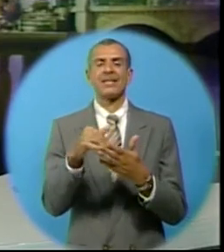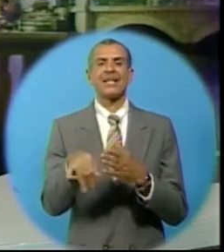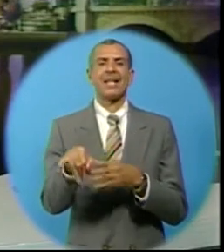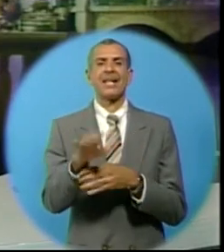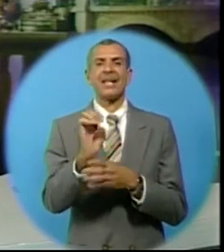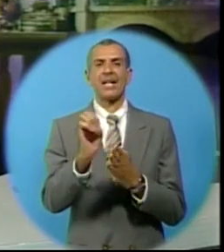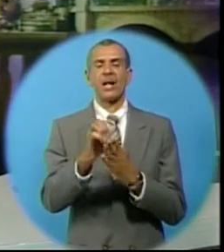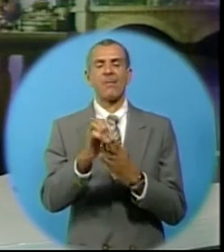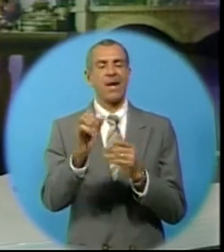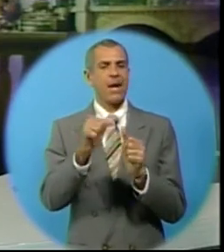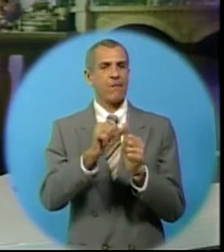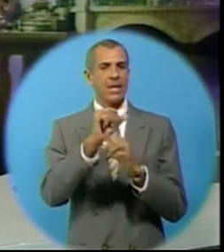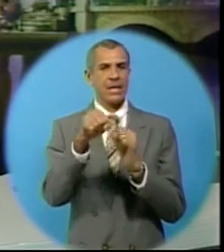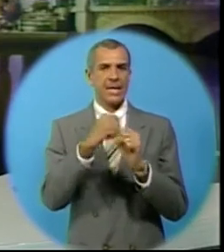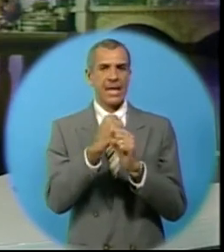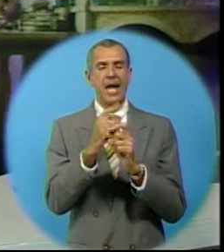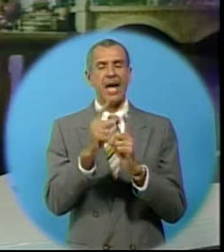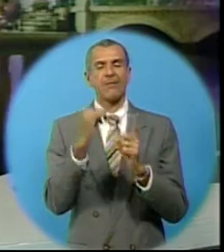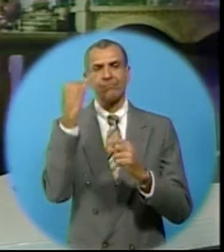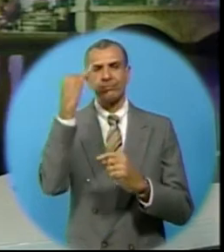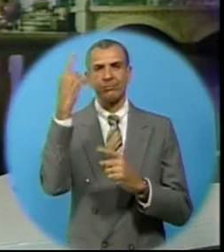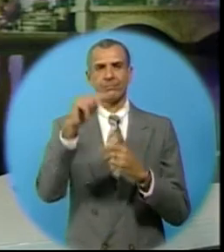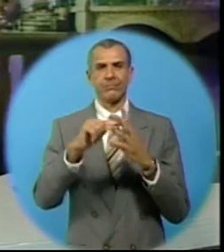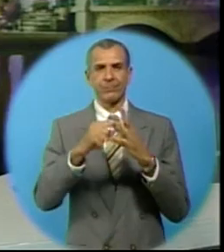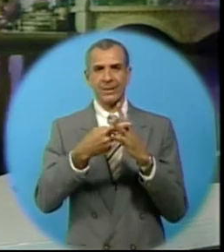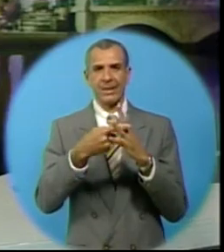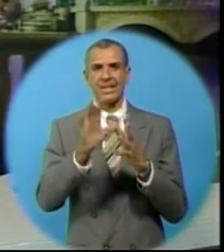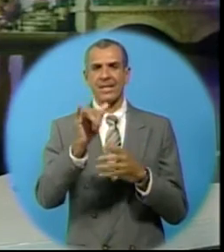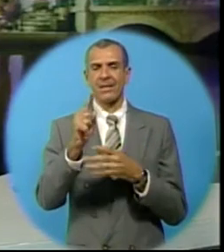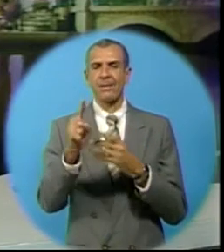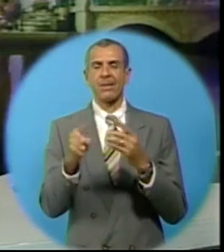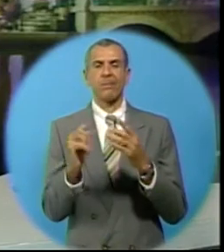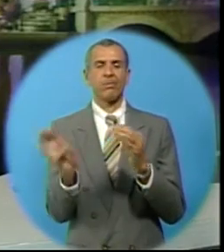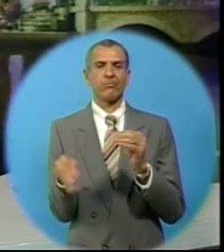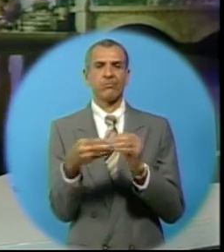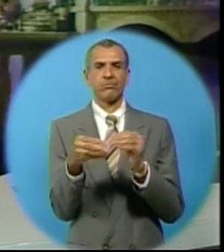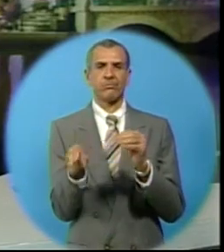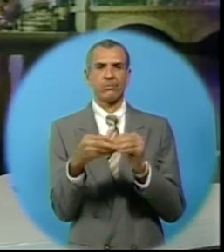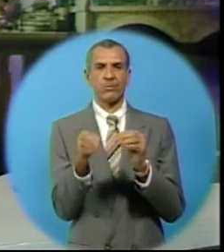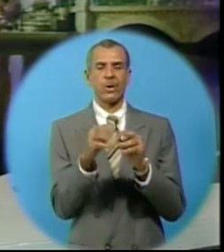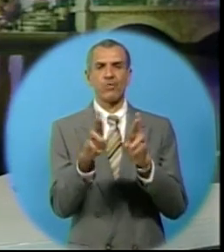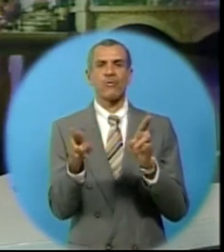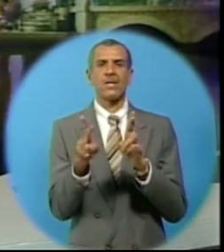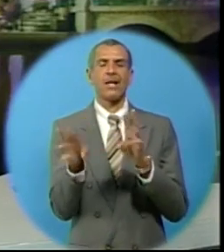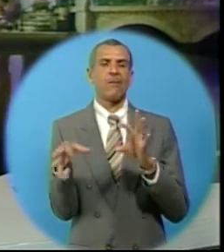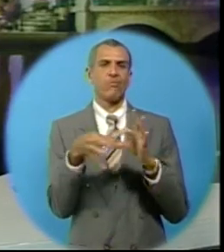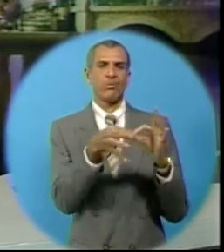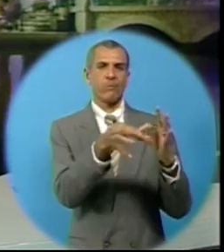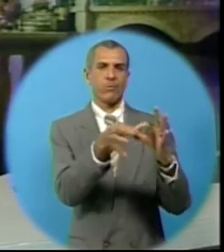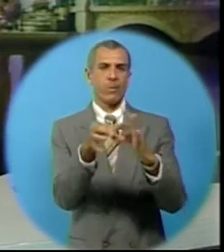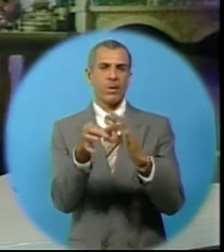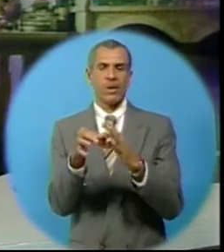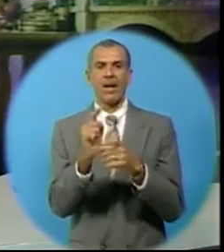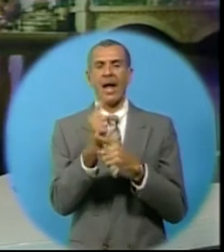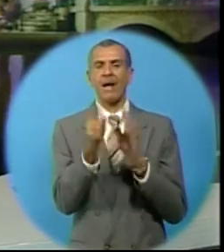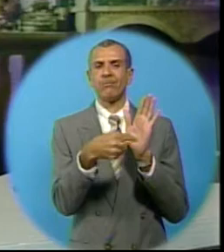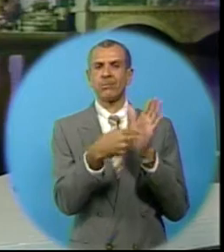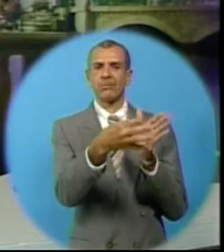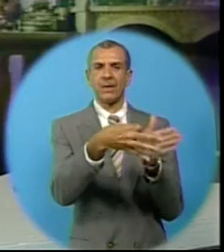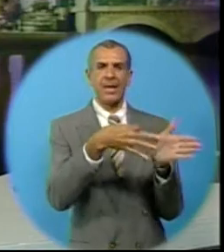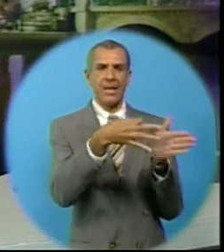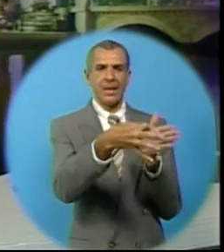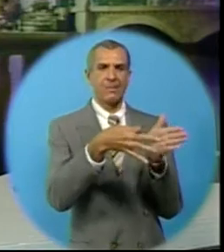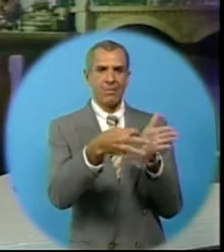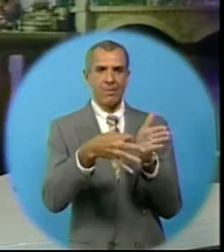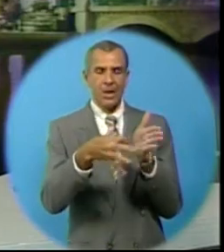economy every year. He says since its inception, CXC has been a major contributor to the regional integration movement and outlined